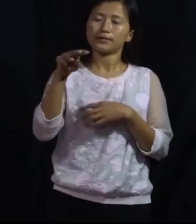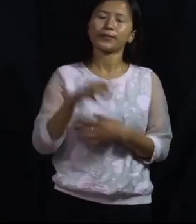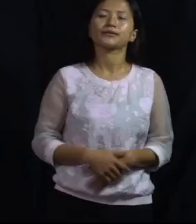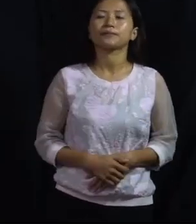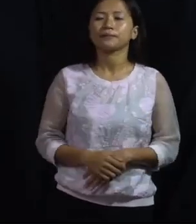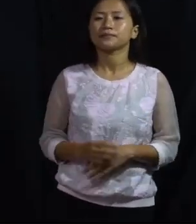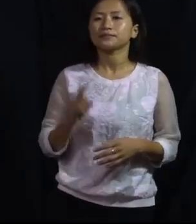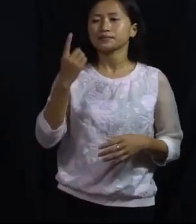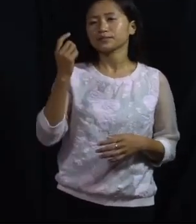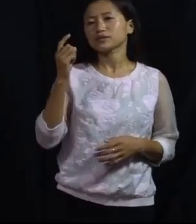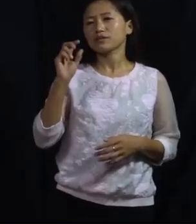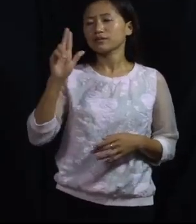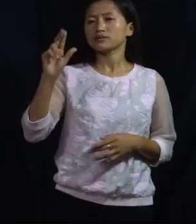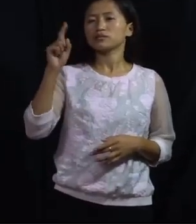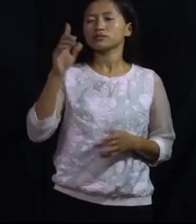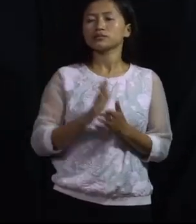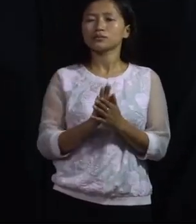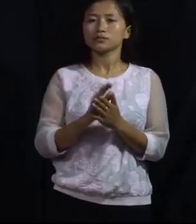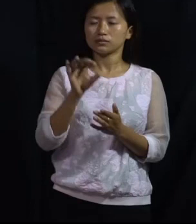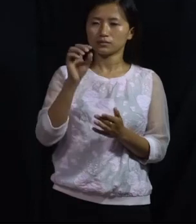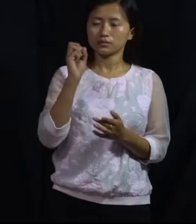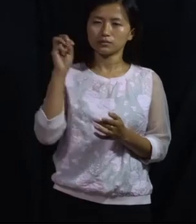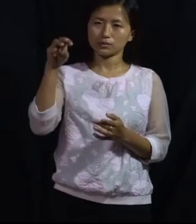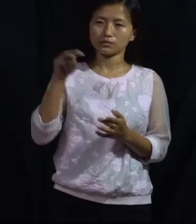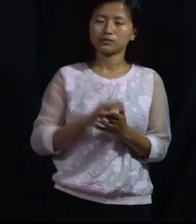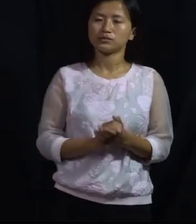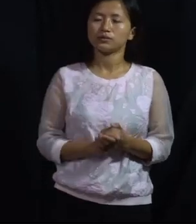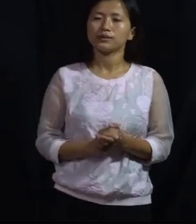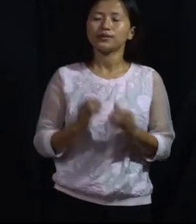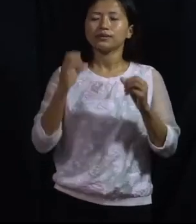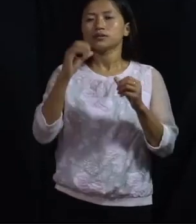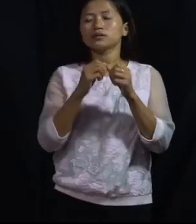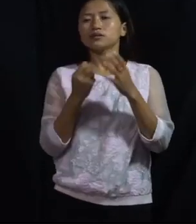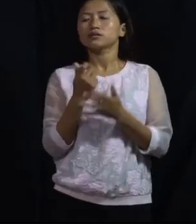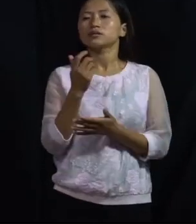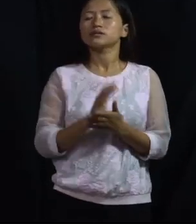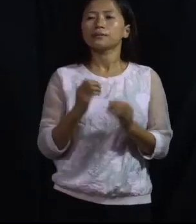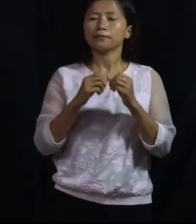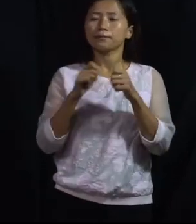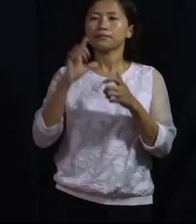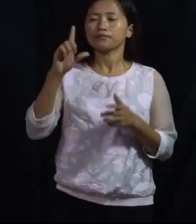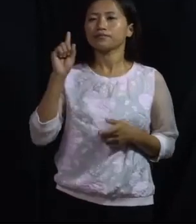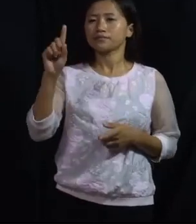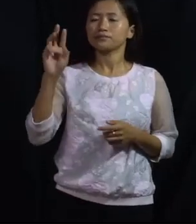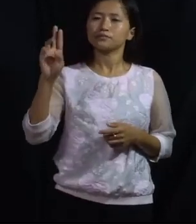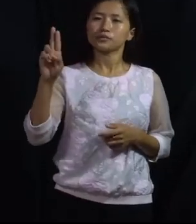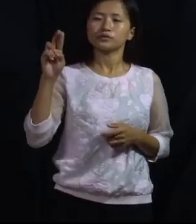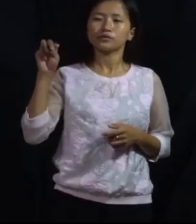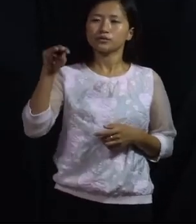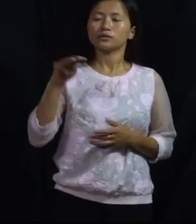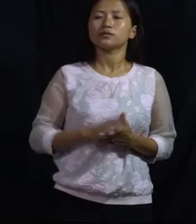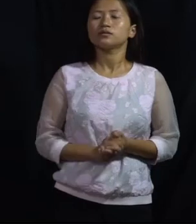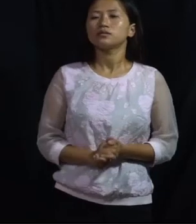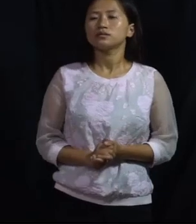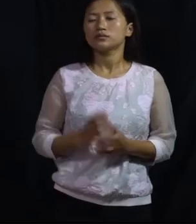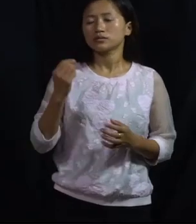as 81,000, whereas the cash balances is only 12,000? Let's see this.